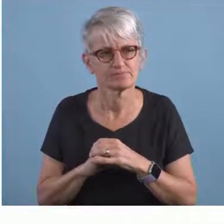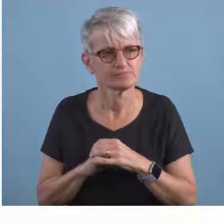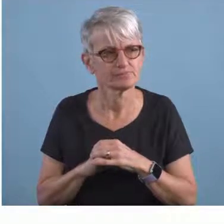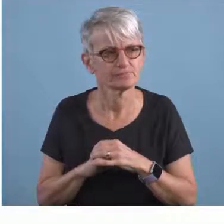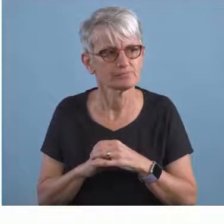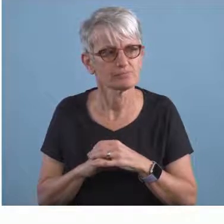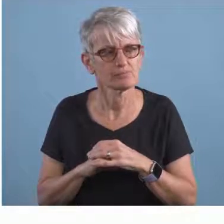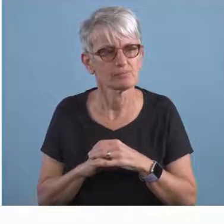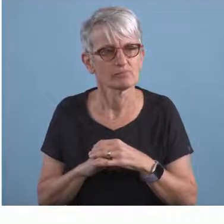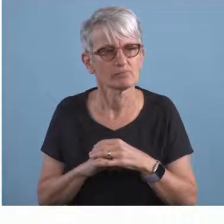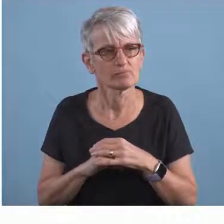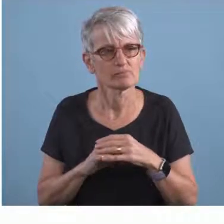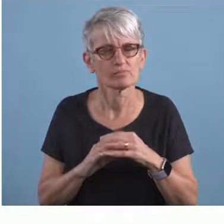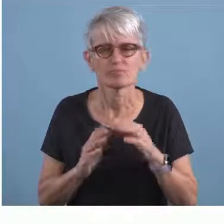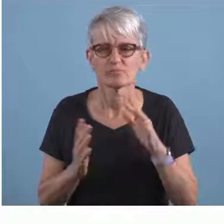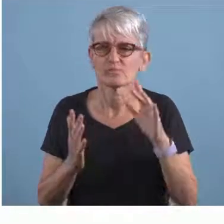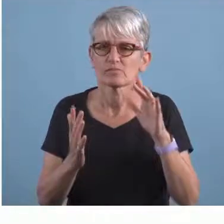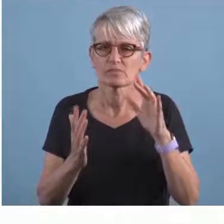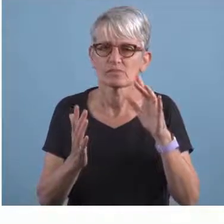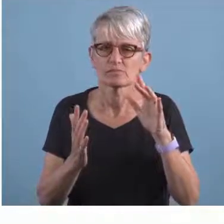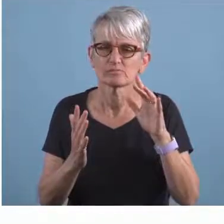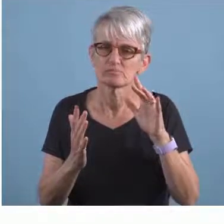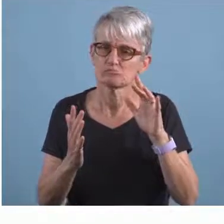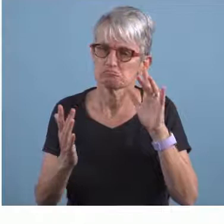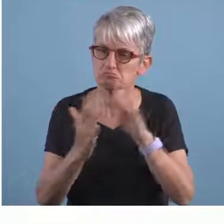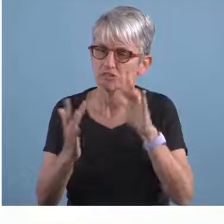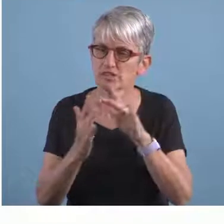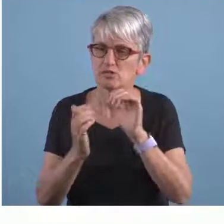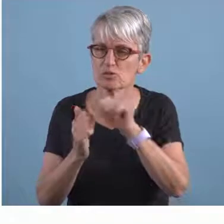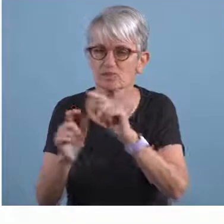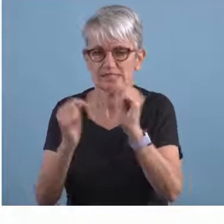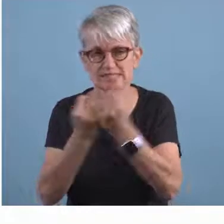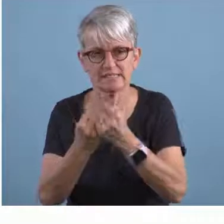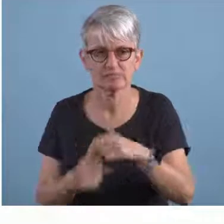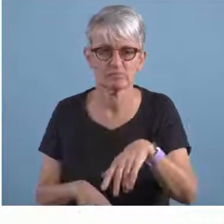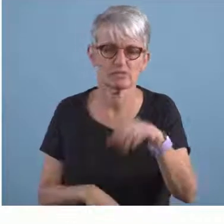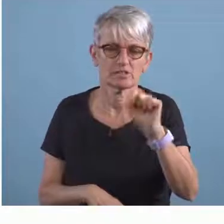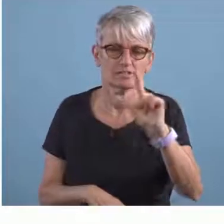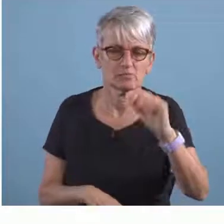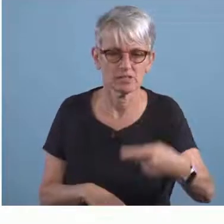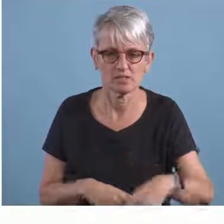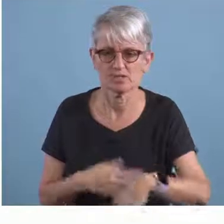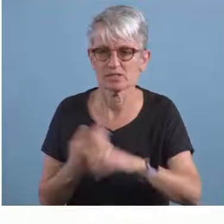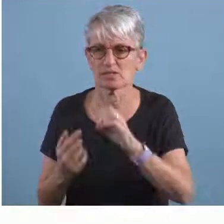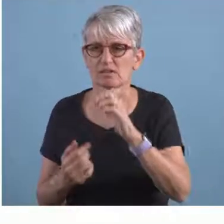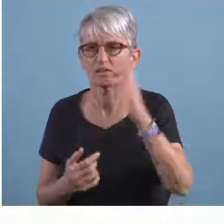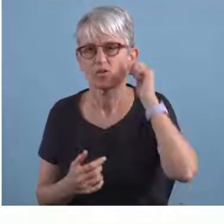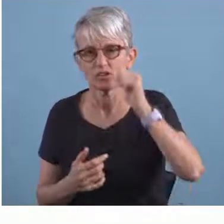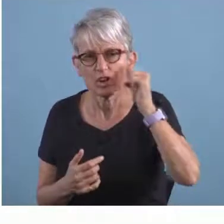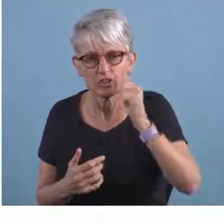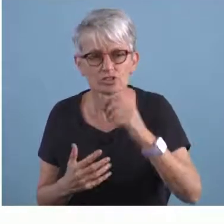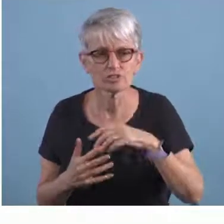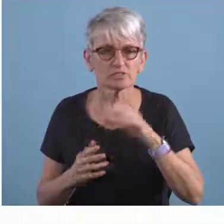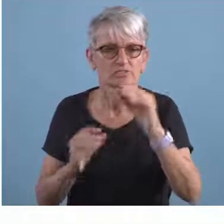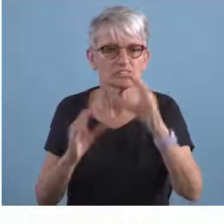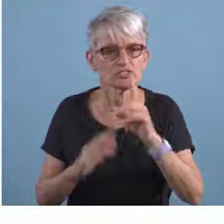Stay in touch with the general education teacher or your team. SLP, educational audiologist, teacher of the